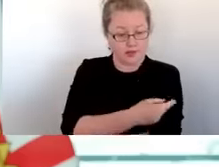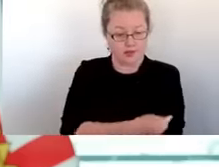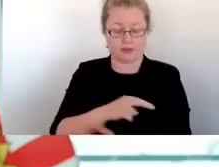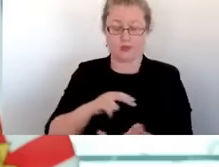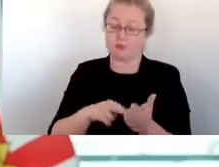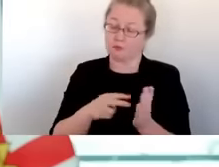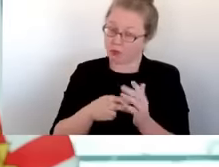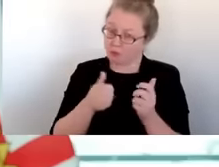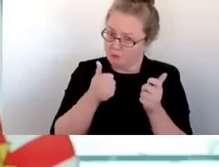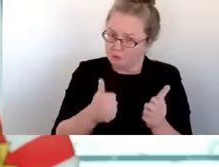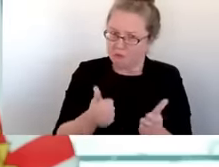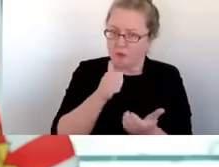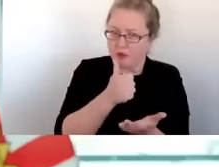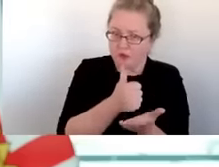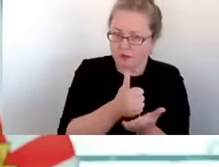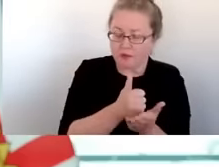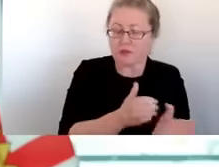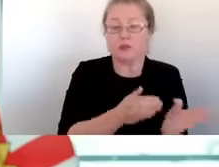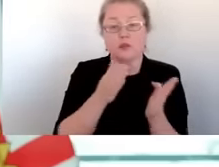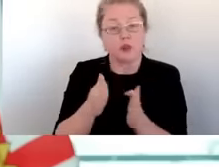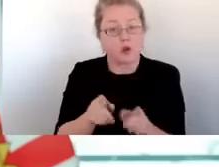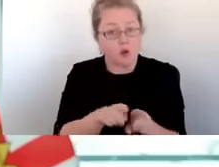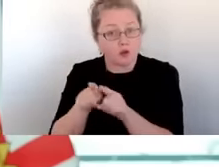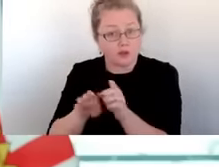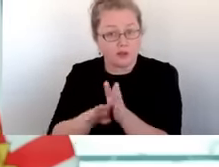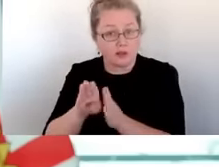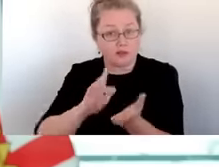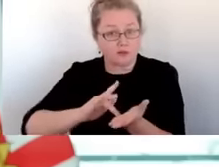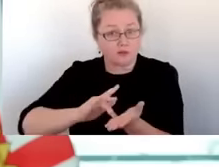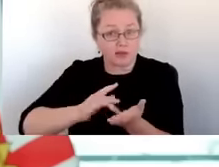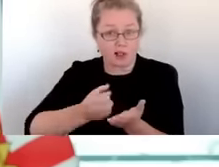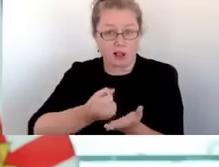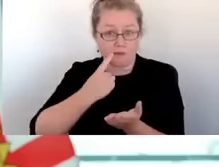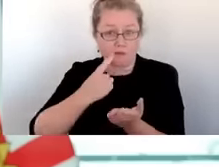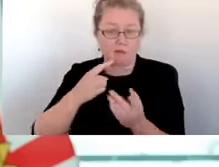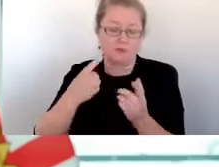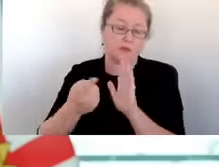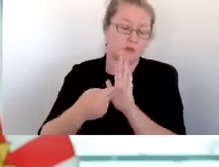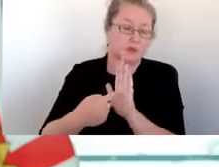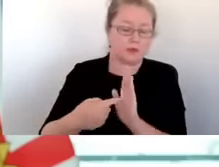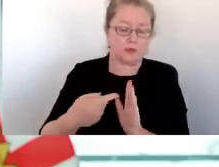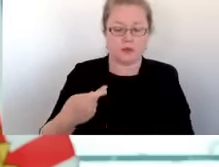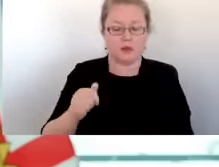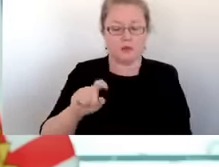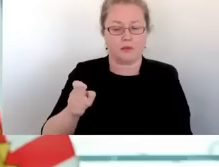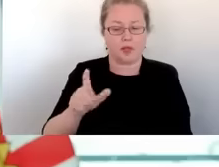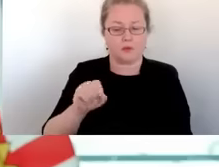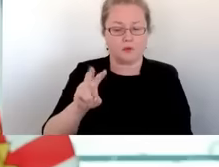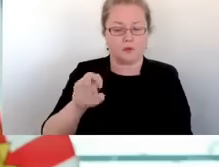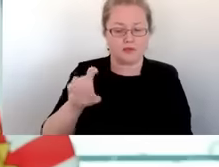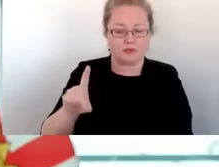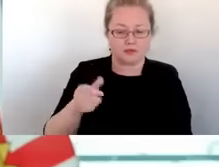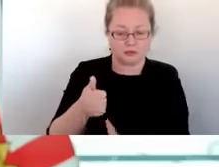can be used for people who are most at risk if they do get infected, including things like Paxlovid and Sotrovimab.